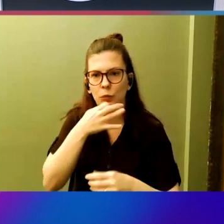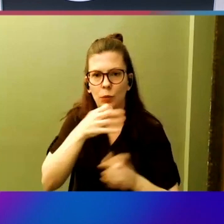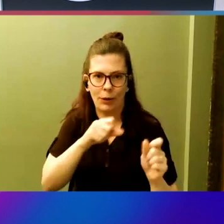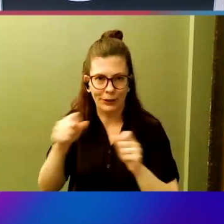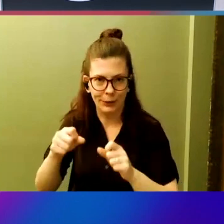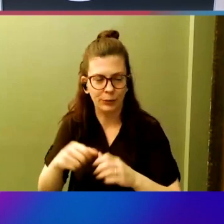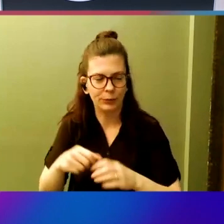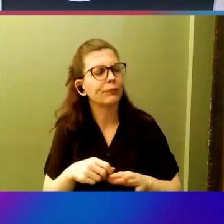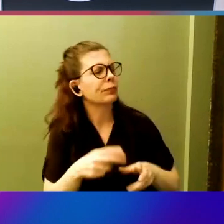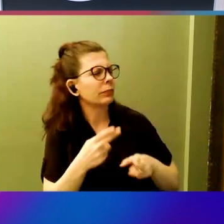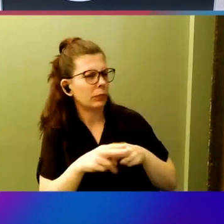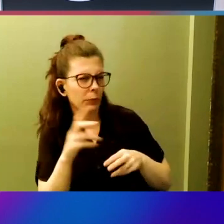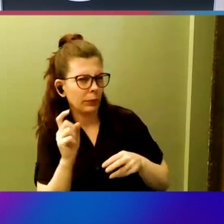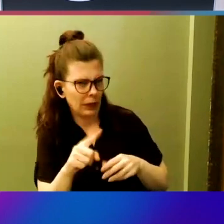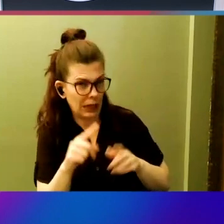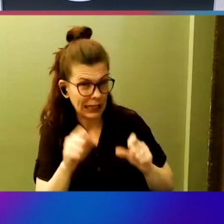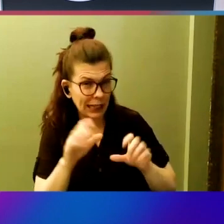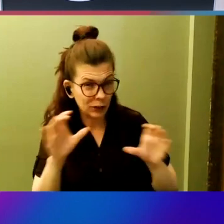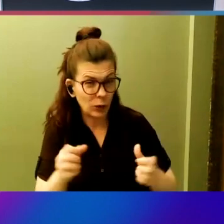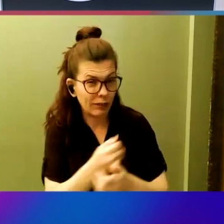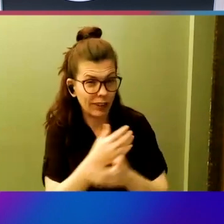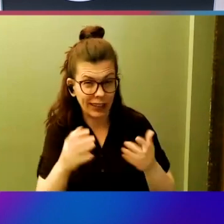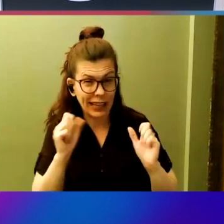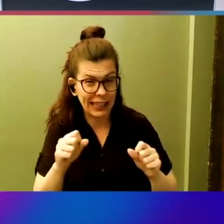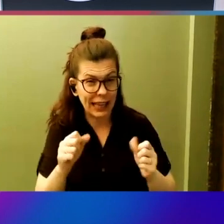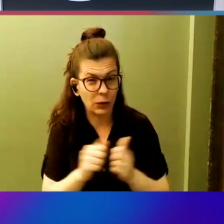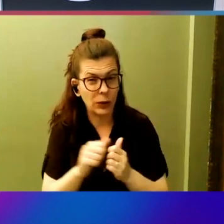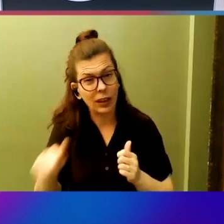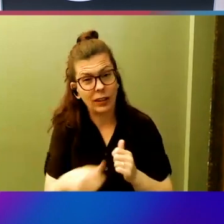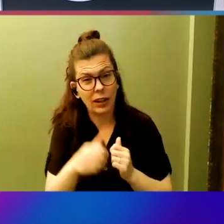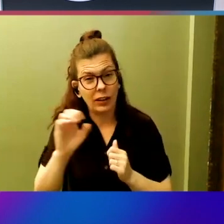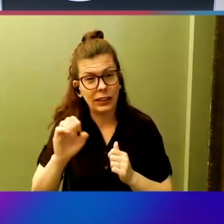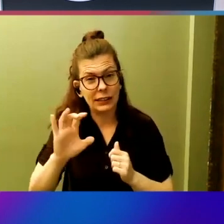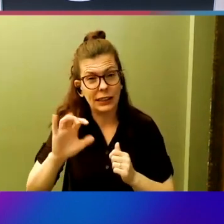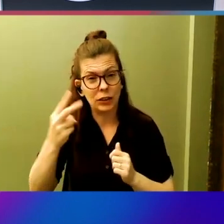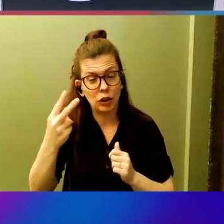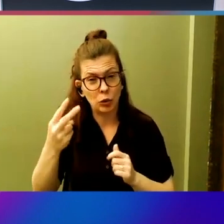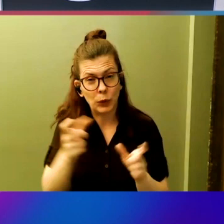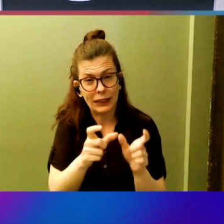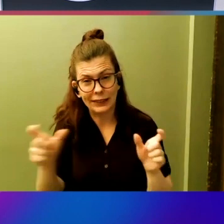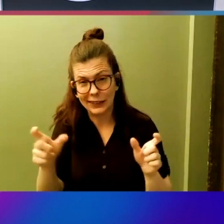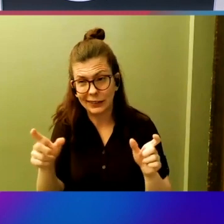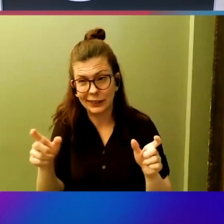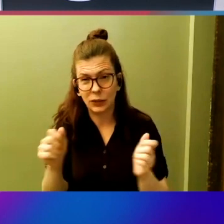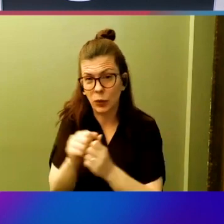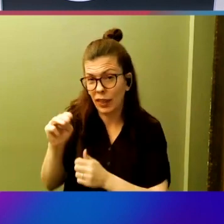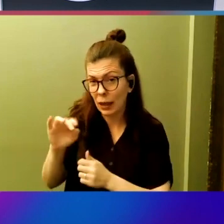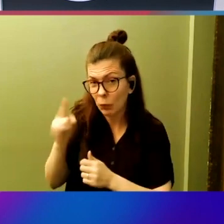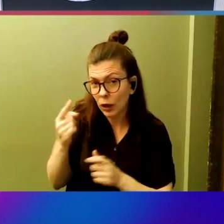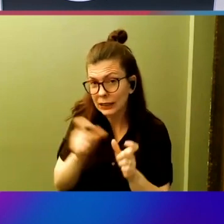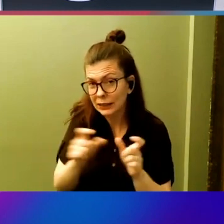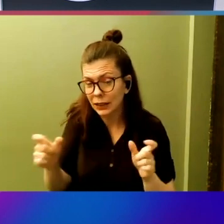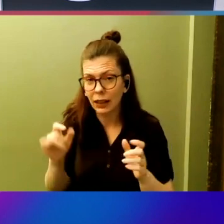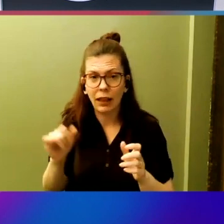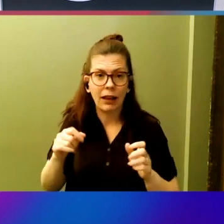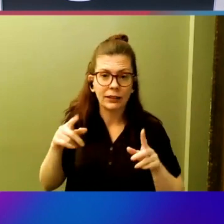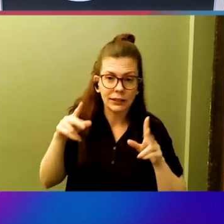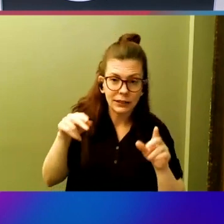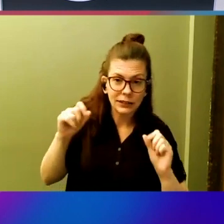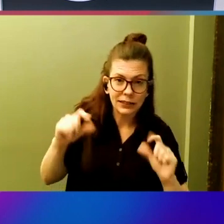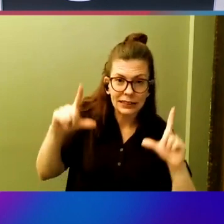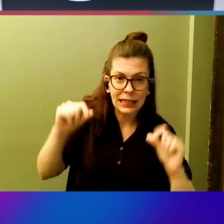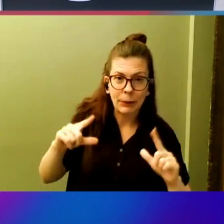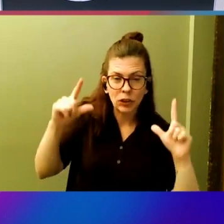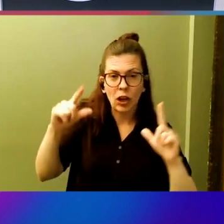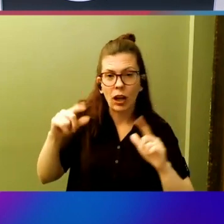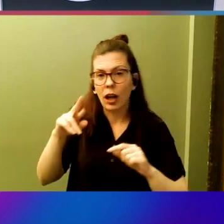do everything I can do with another EC2 instance with the M1 instance, like snapshots, restores? Is it work the same exact way? Are there any